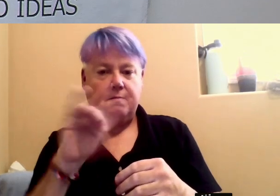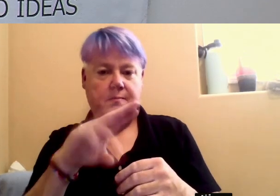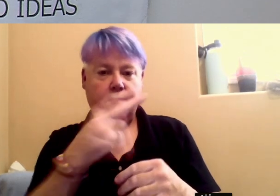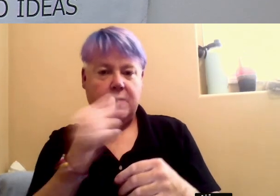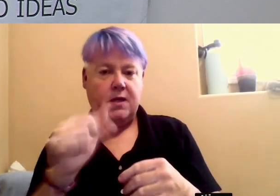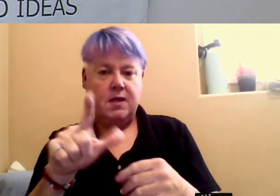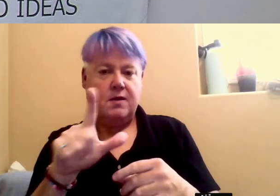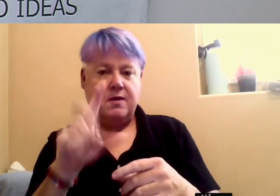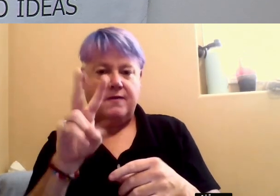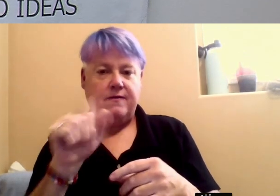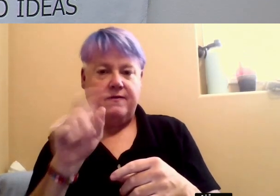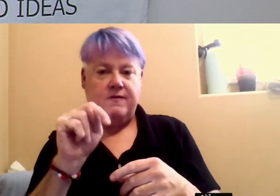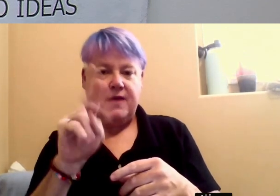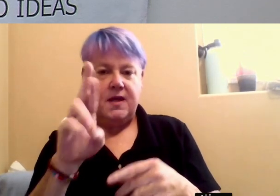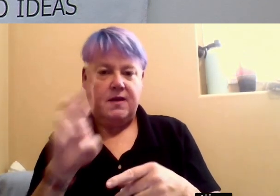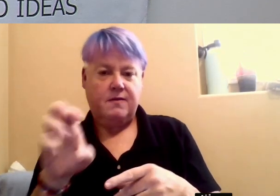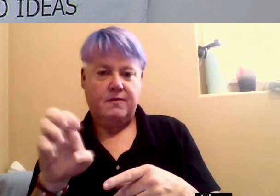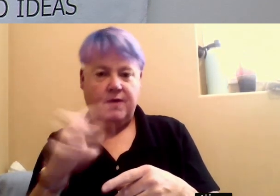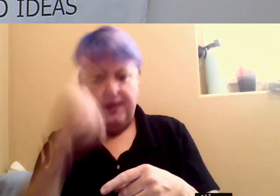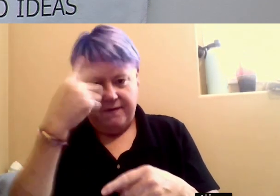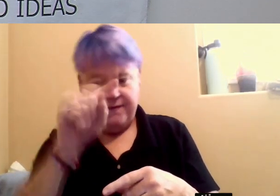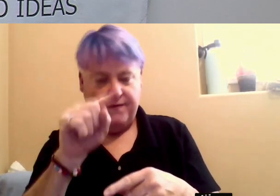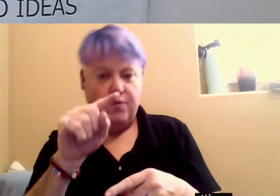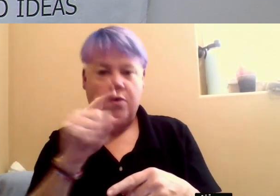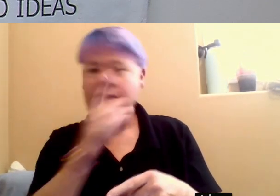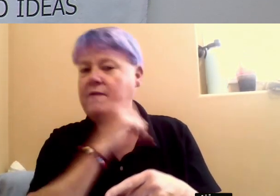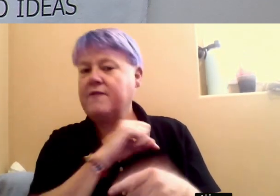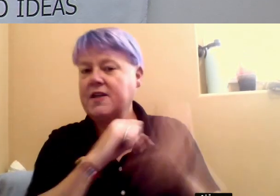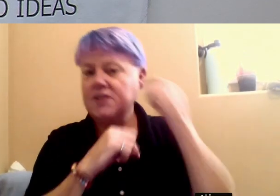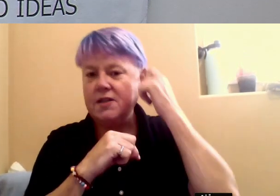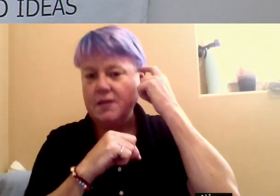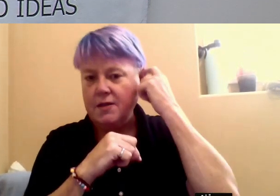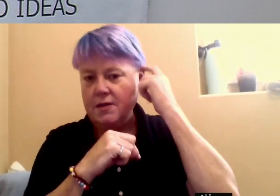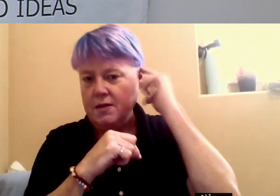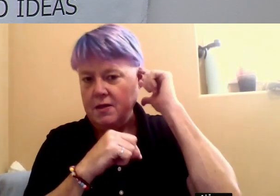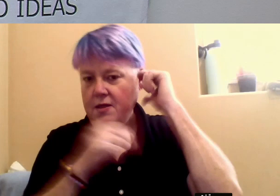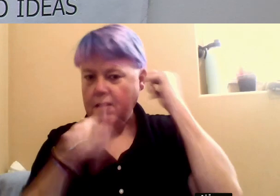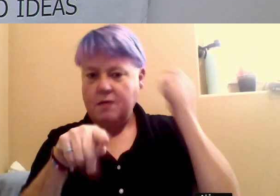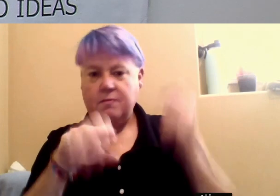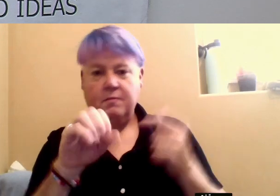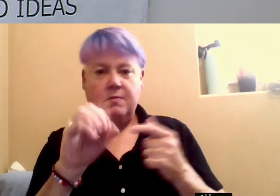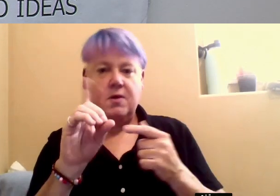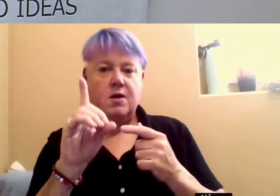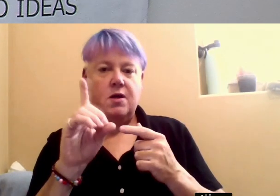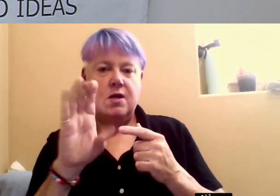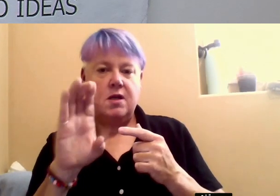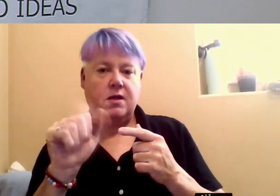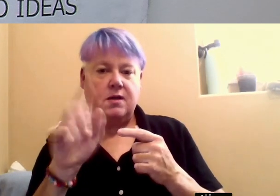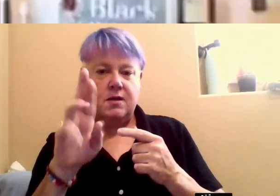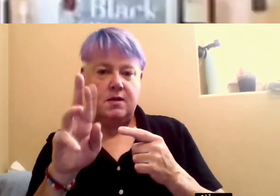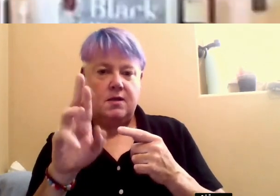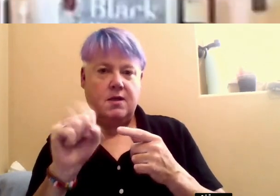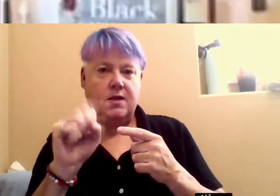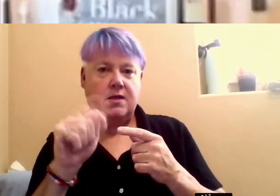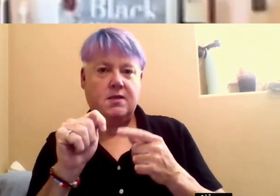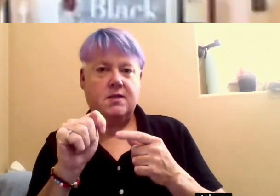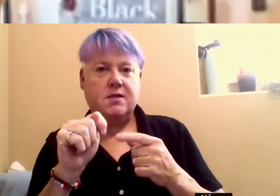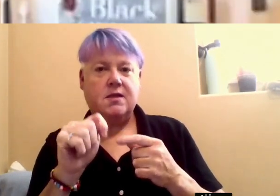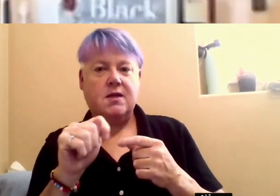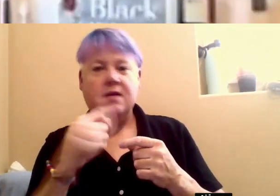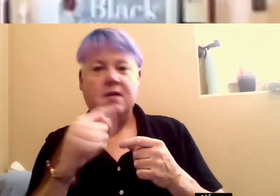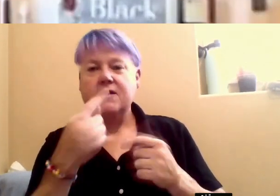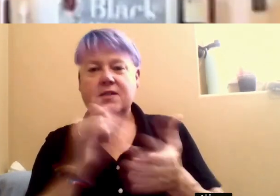Fiction. He is the creator and host of the podcast. How do you pronounce the podcast, David?